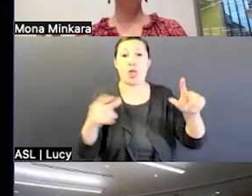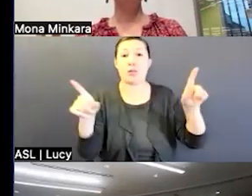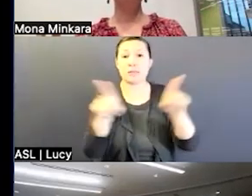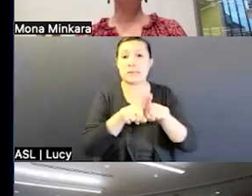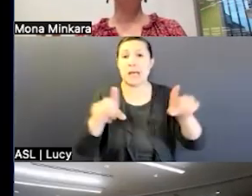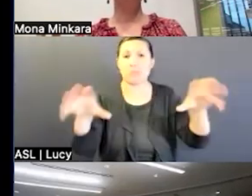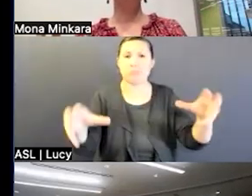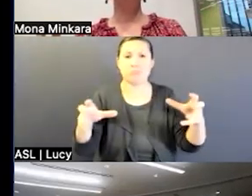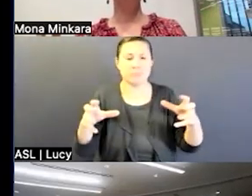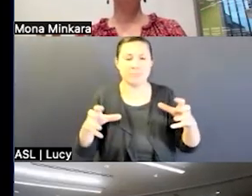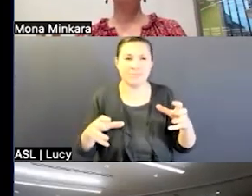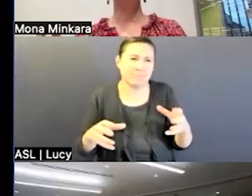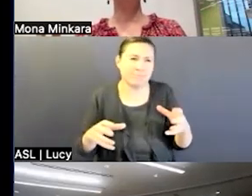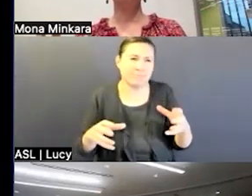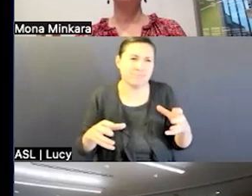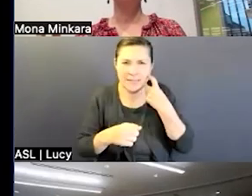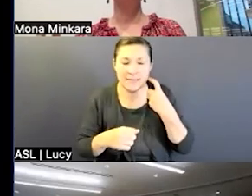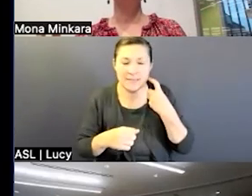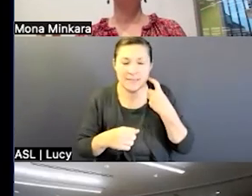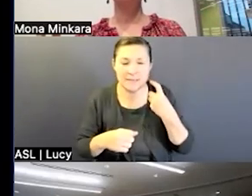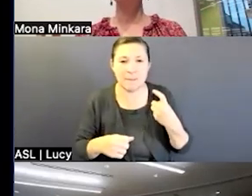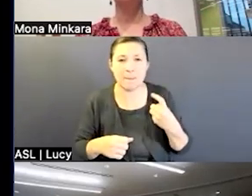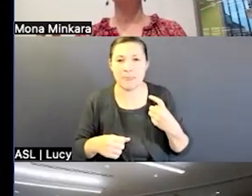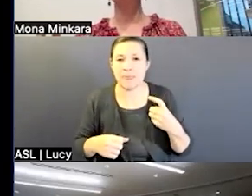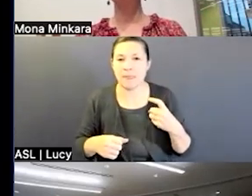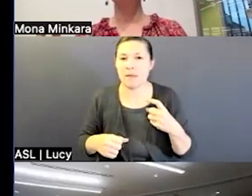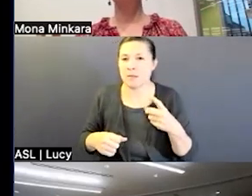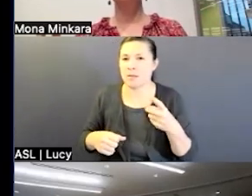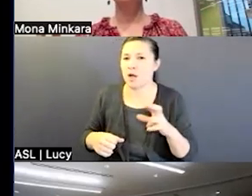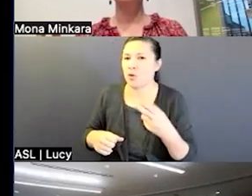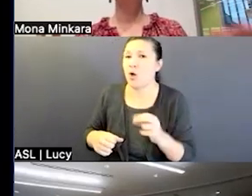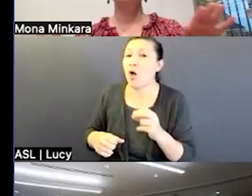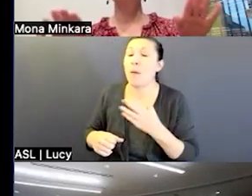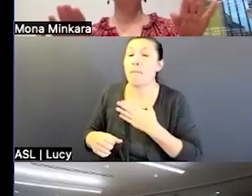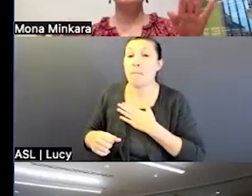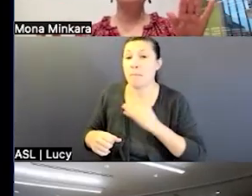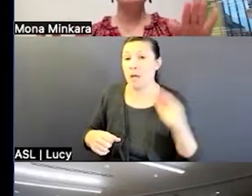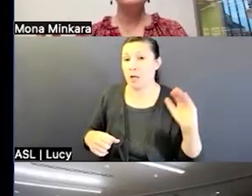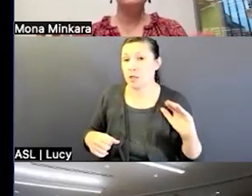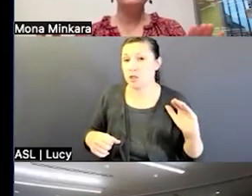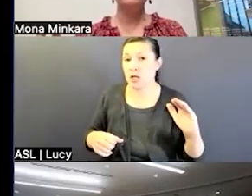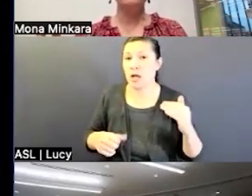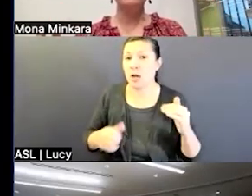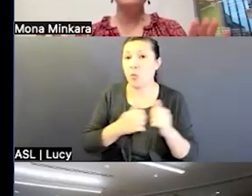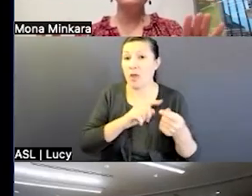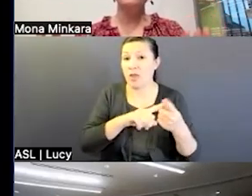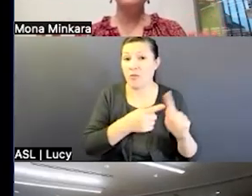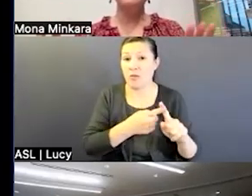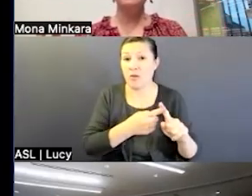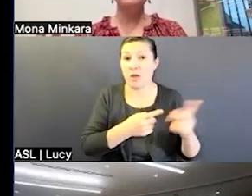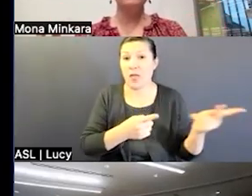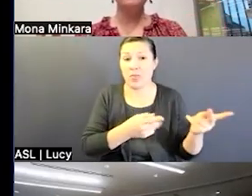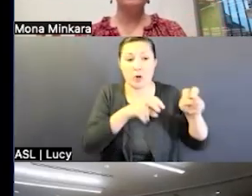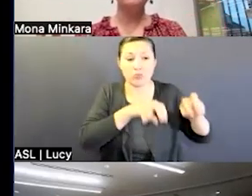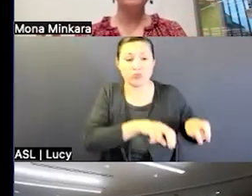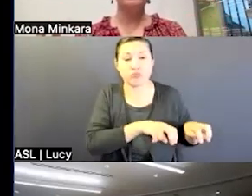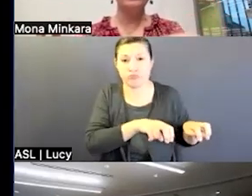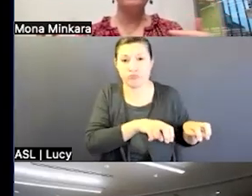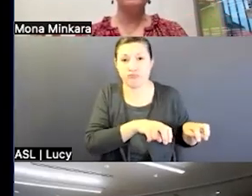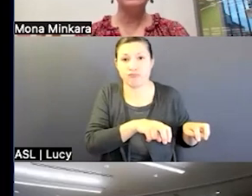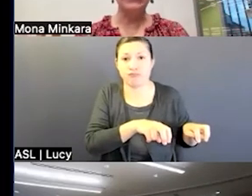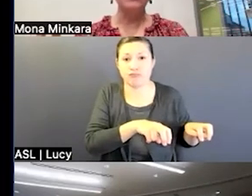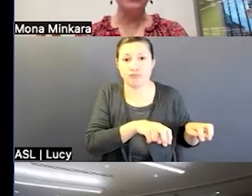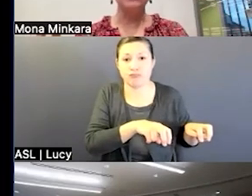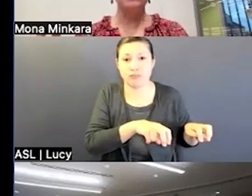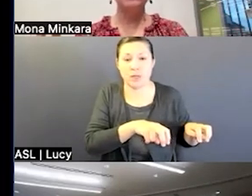so when my child has a friend over, they sit side by side on the floor. Each of the kids are on their